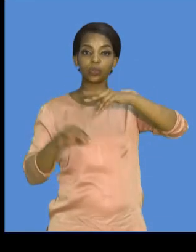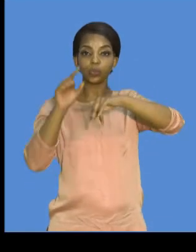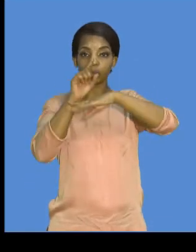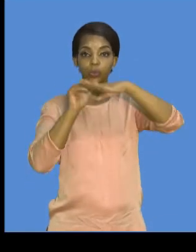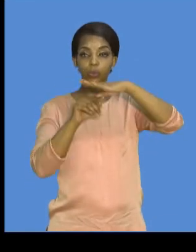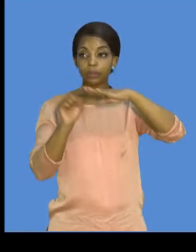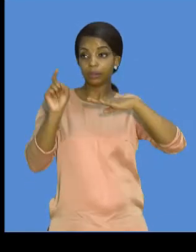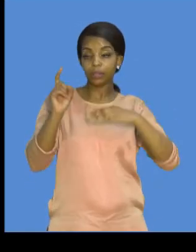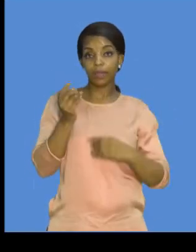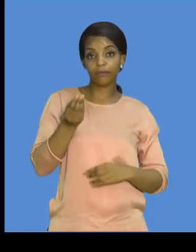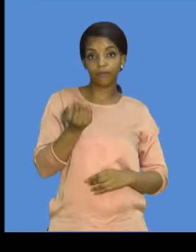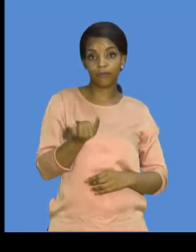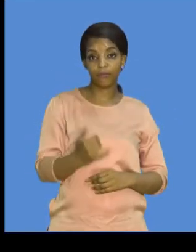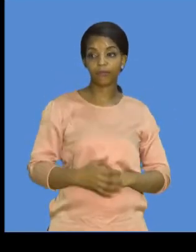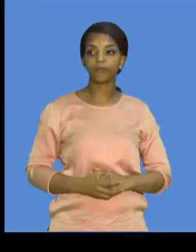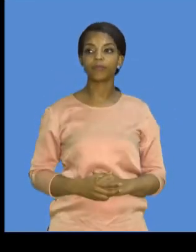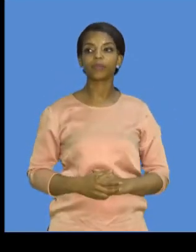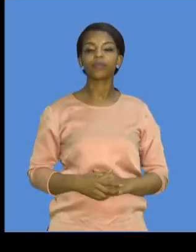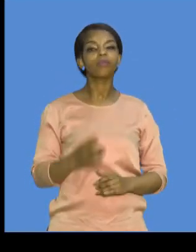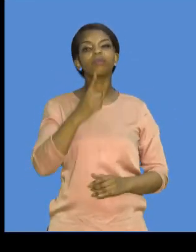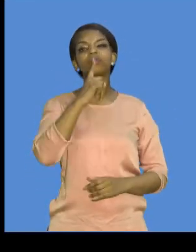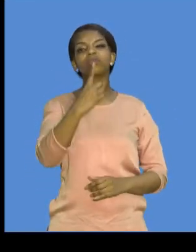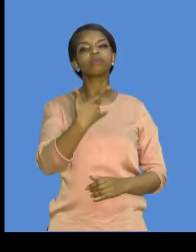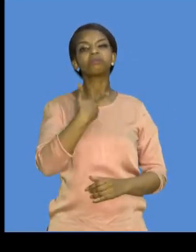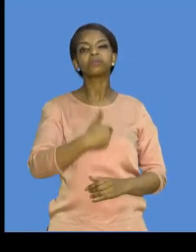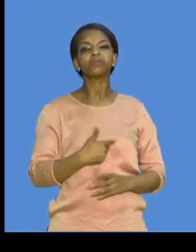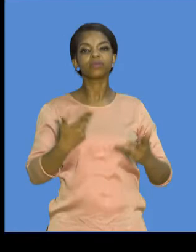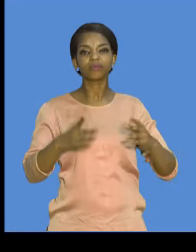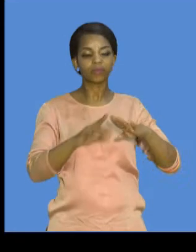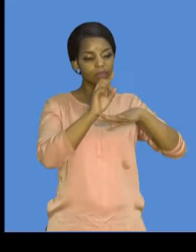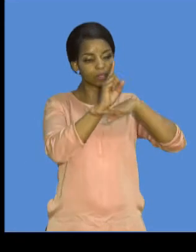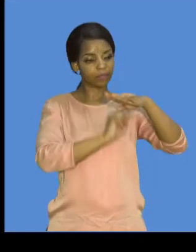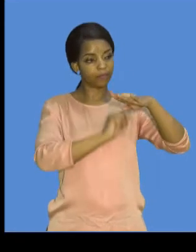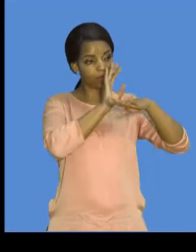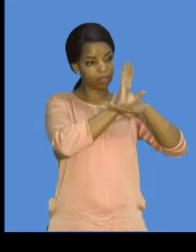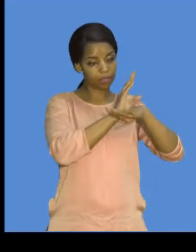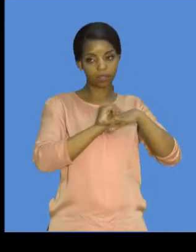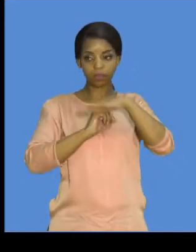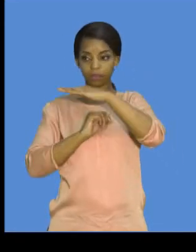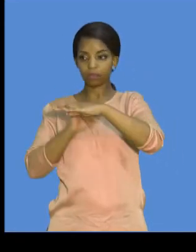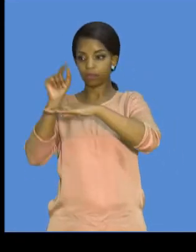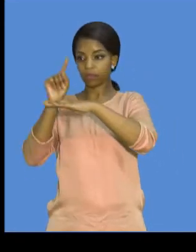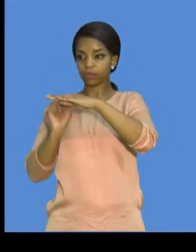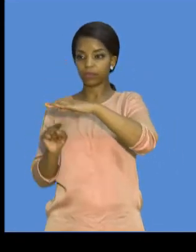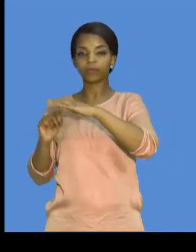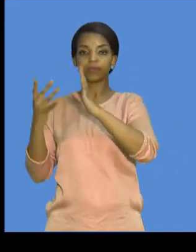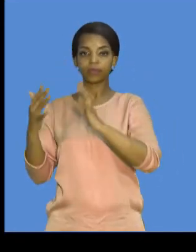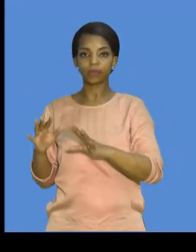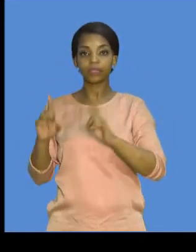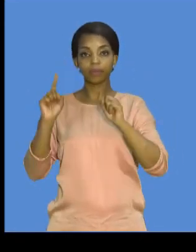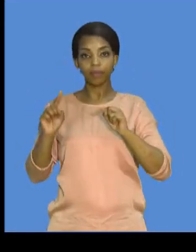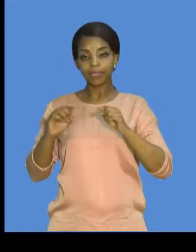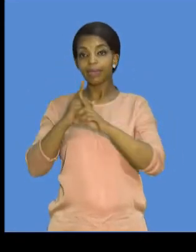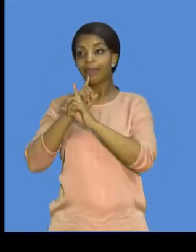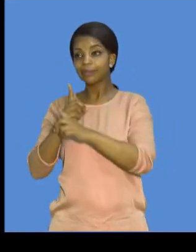here. So if I divide those two and I divide those two, I must roughly get the very same value that I need to